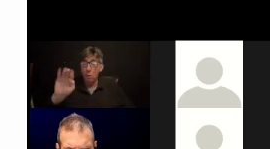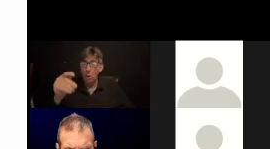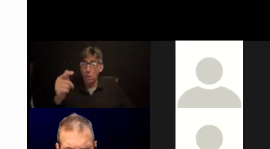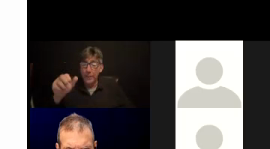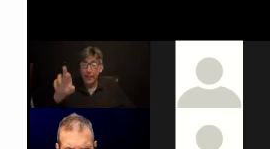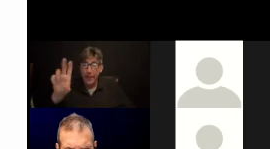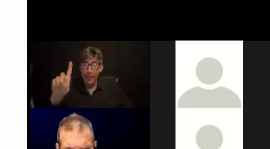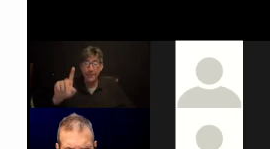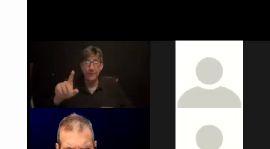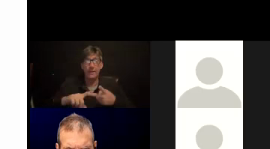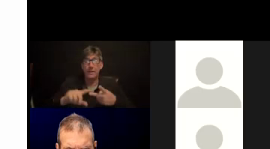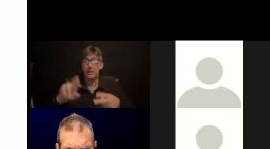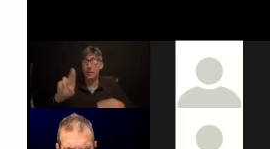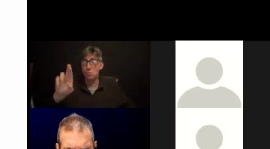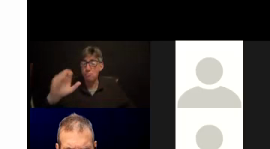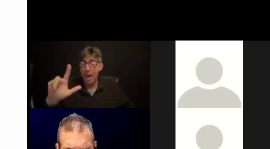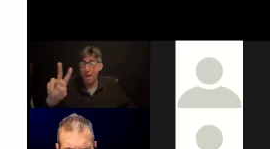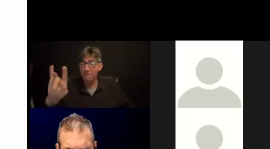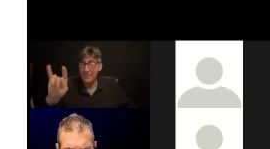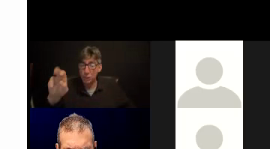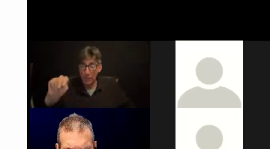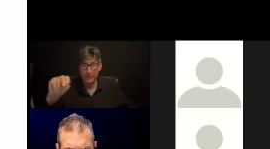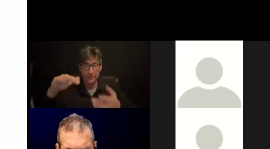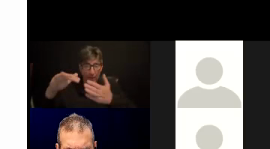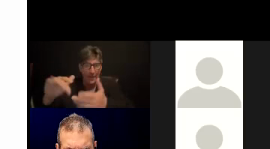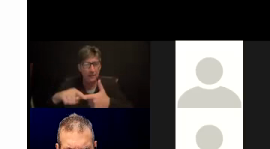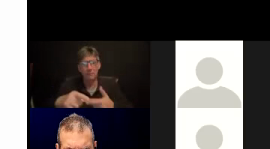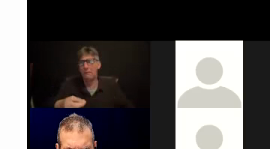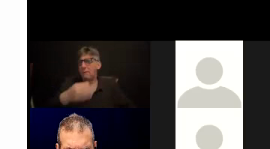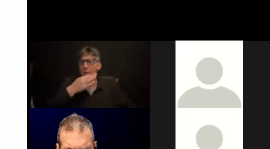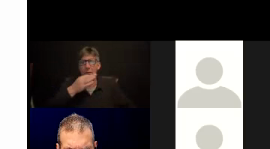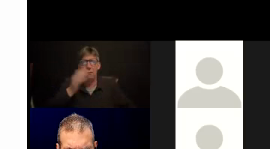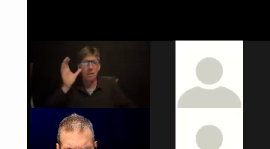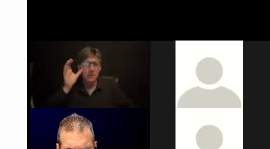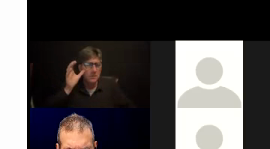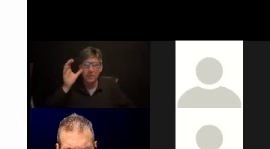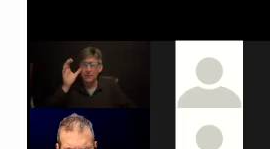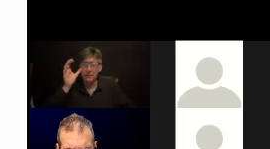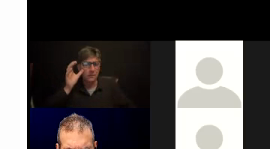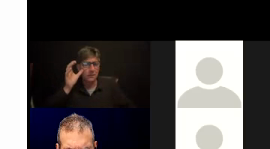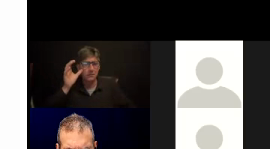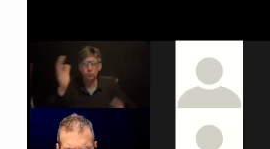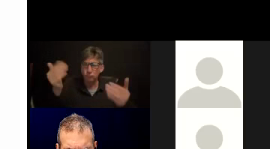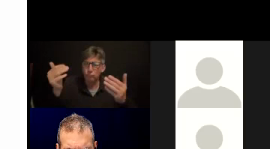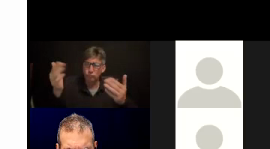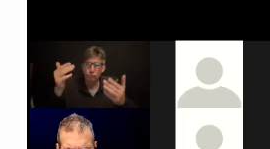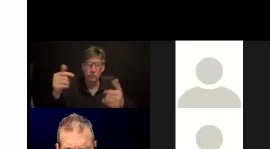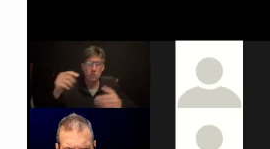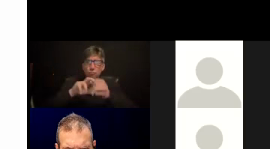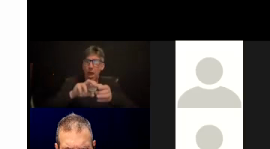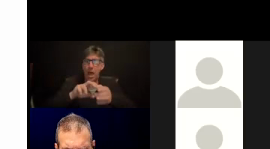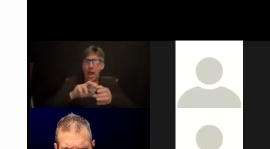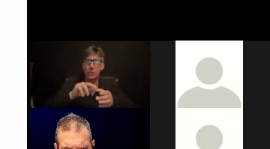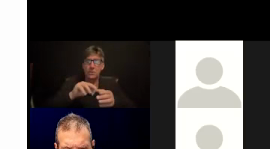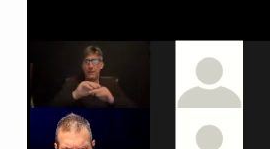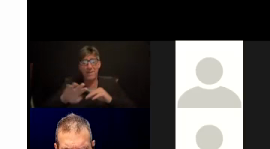Vision study, how much time you spend listening to your riders and how your services affect them. You've done an